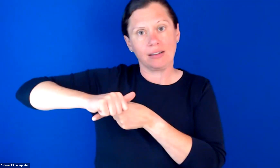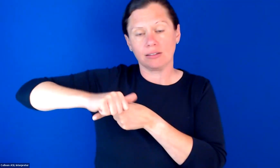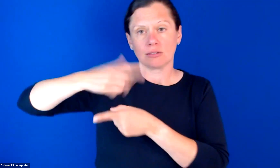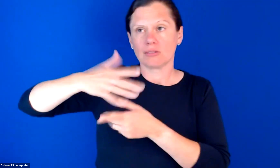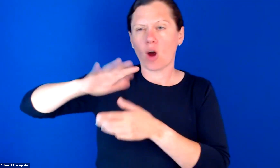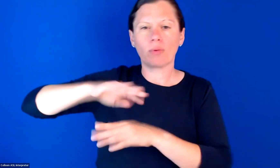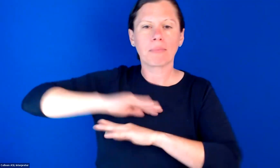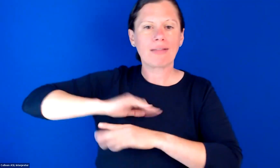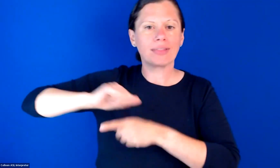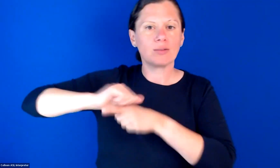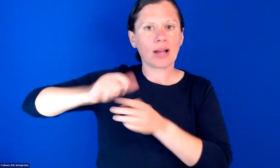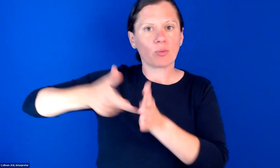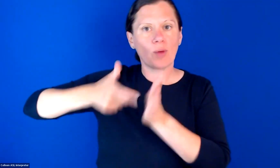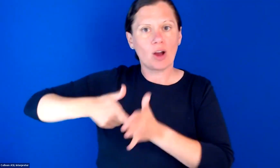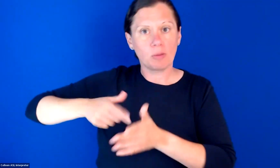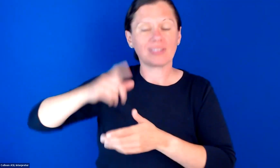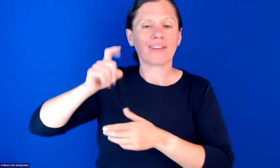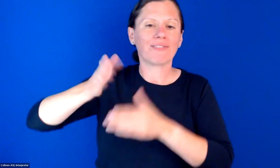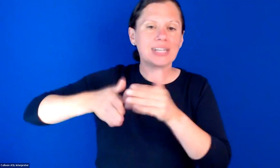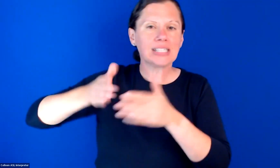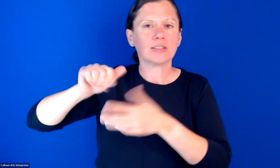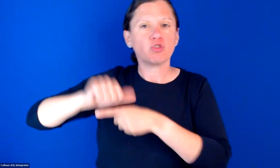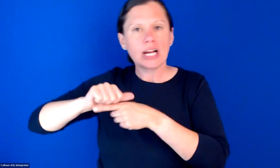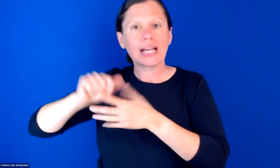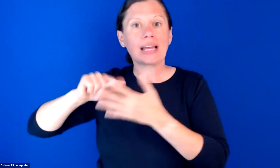can become paid to provide that care.